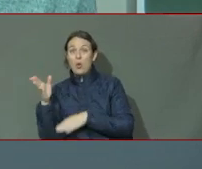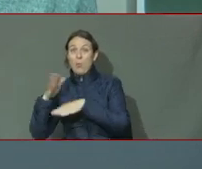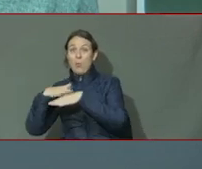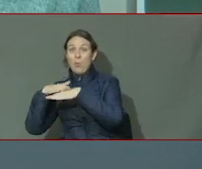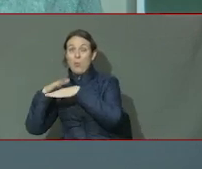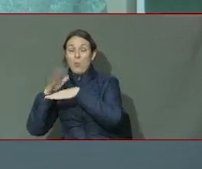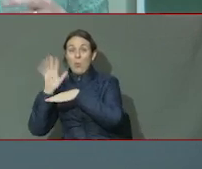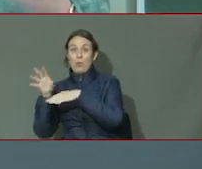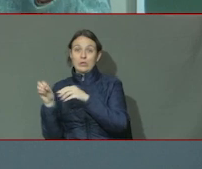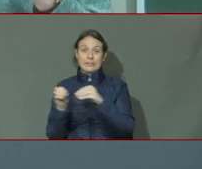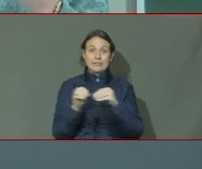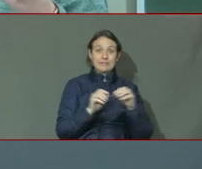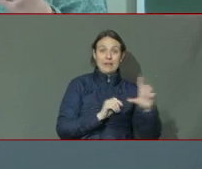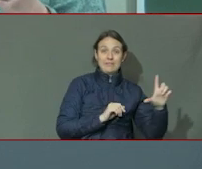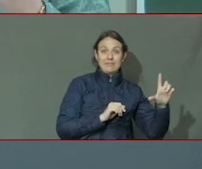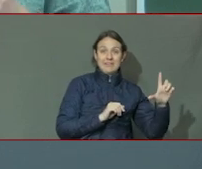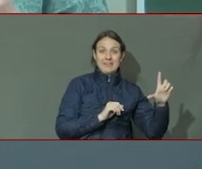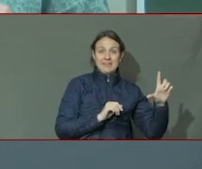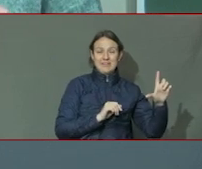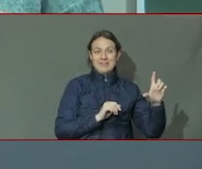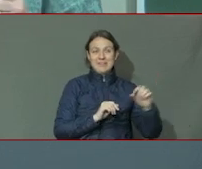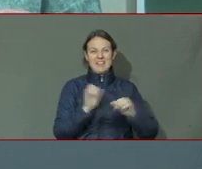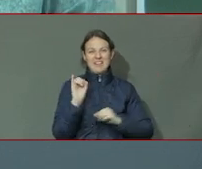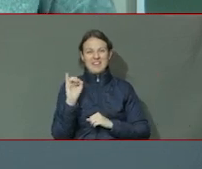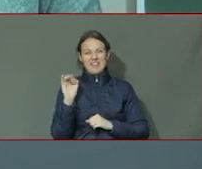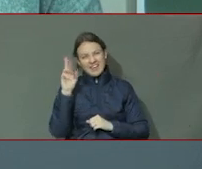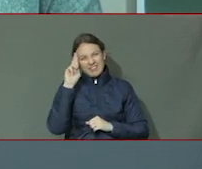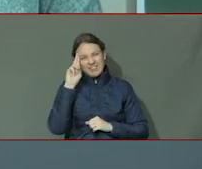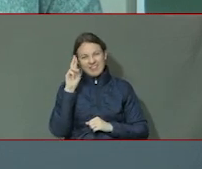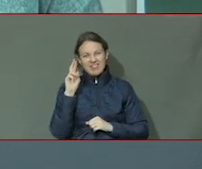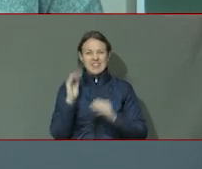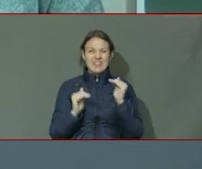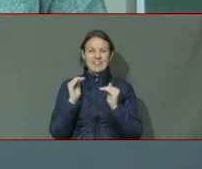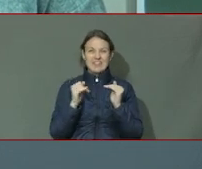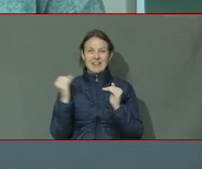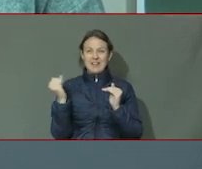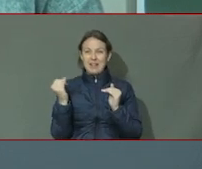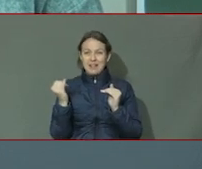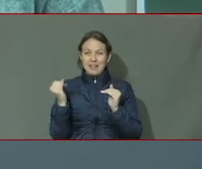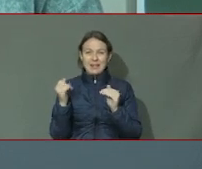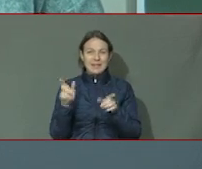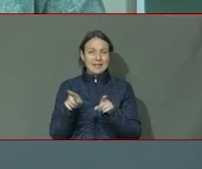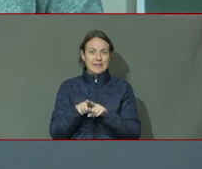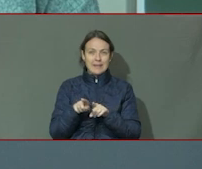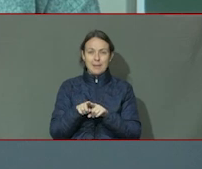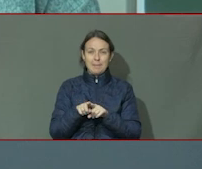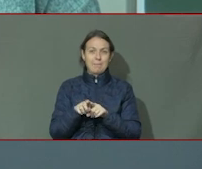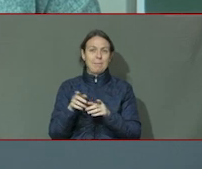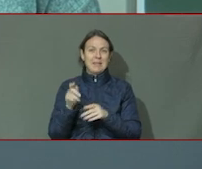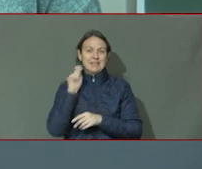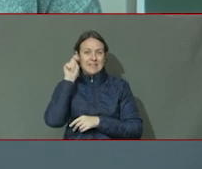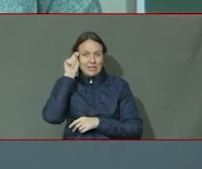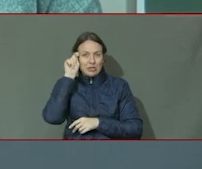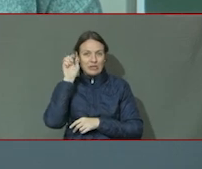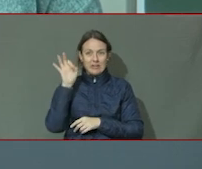to shift left. Just remember, equilibrium is like teens. They always want to do the opposite that I tell